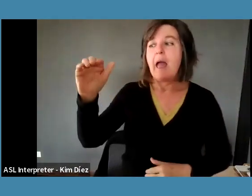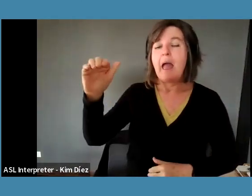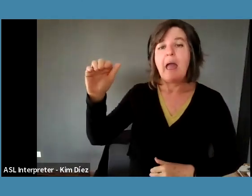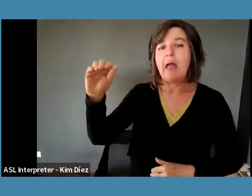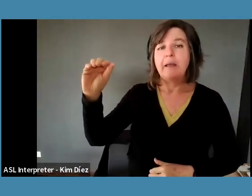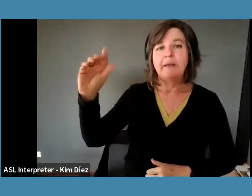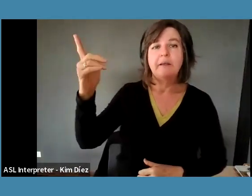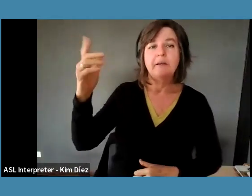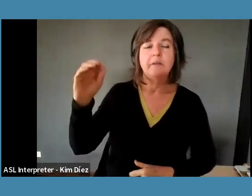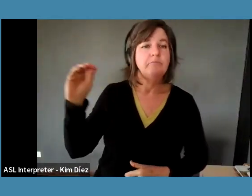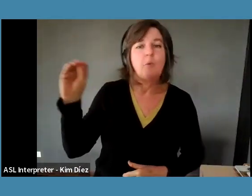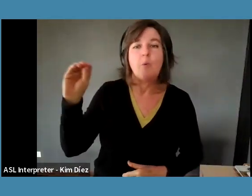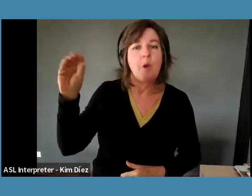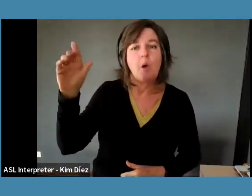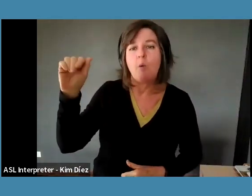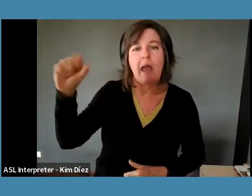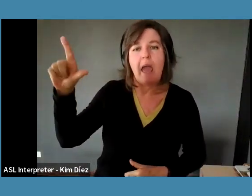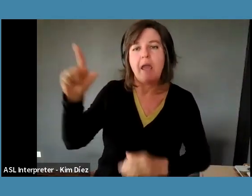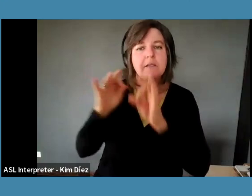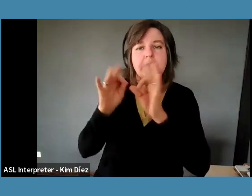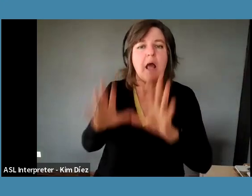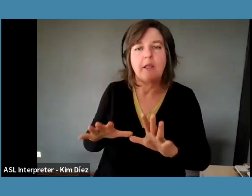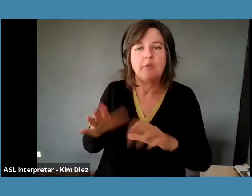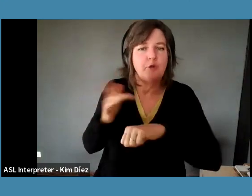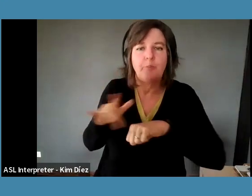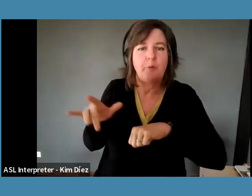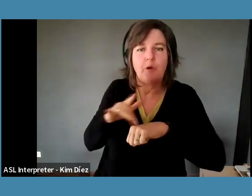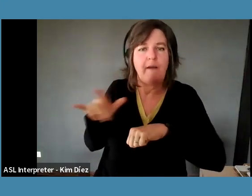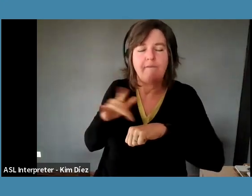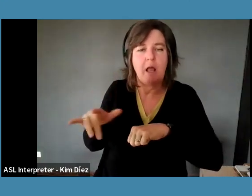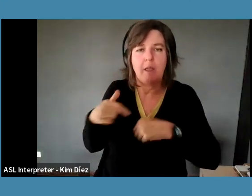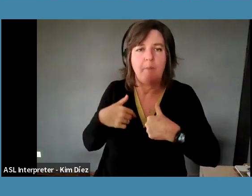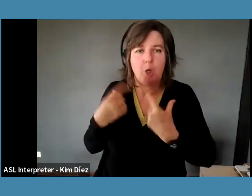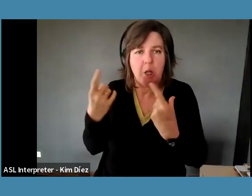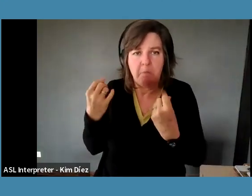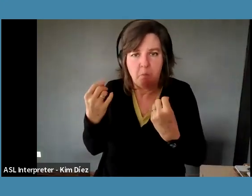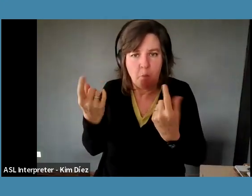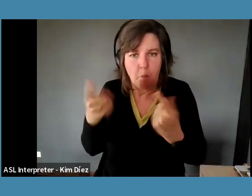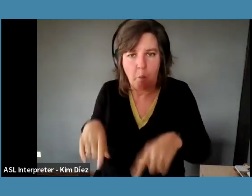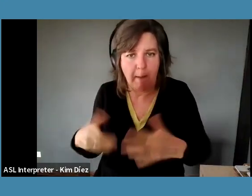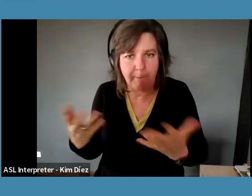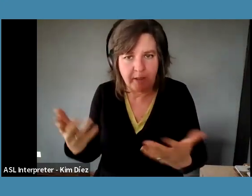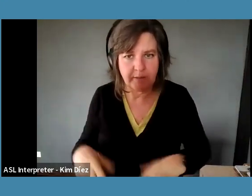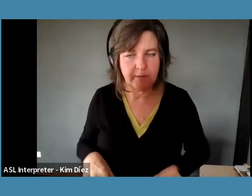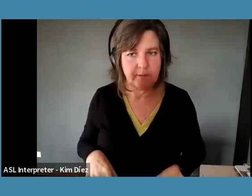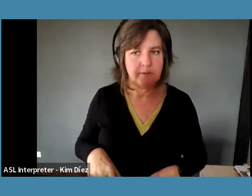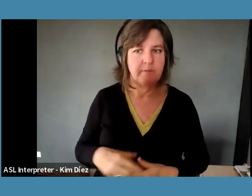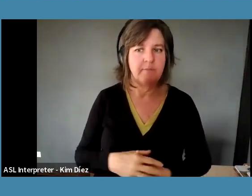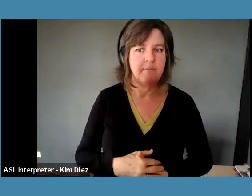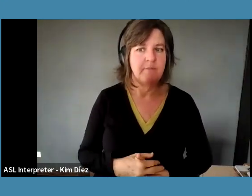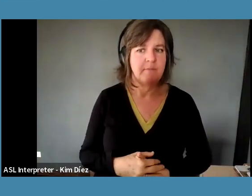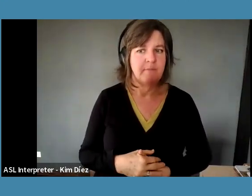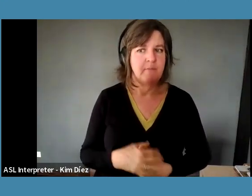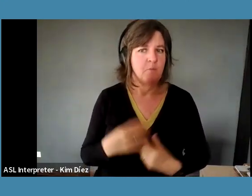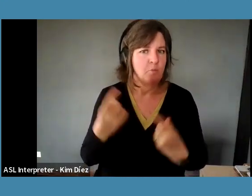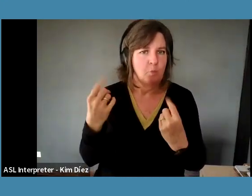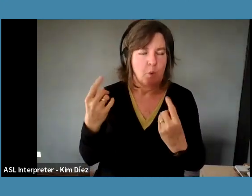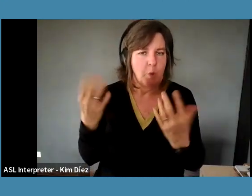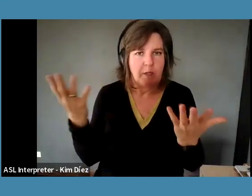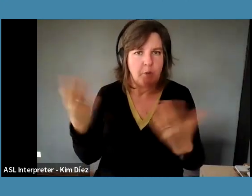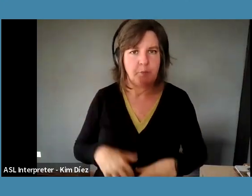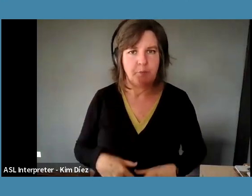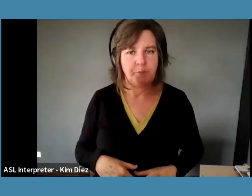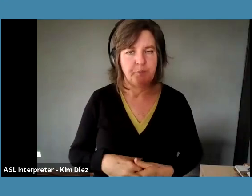not, available? Um, what do I do in this situation?